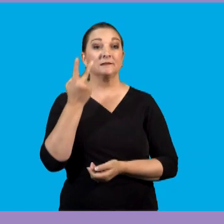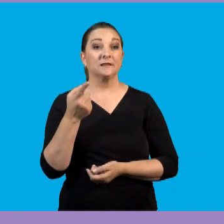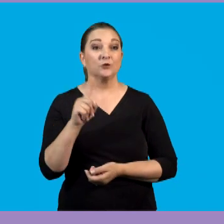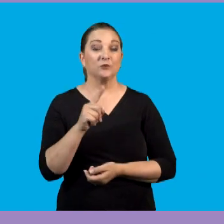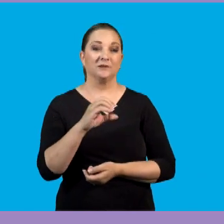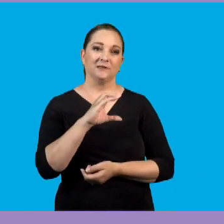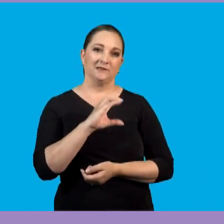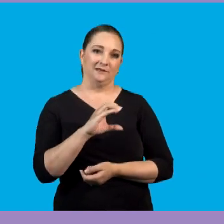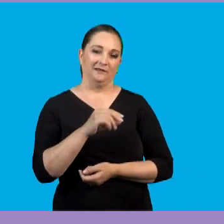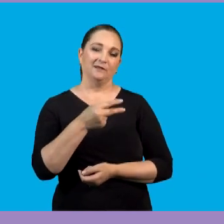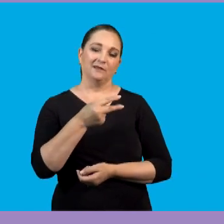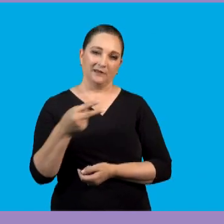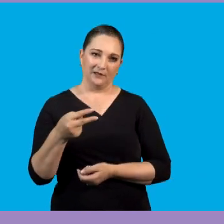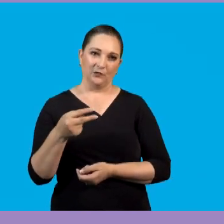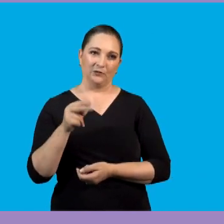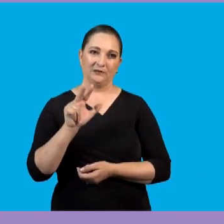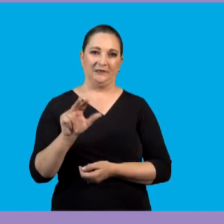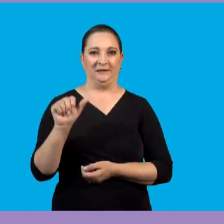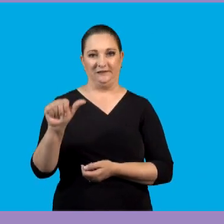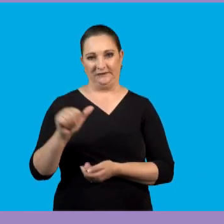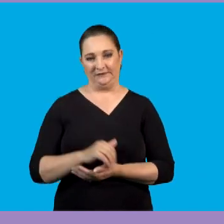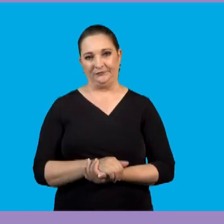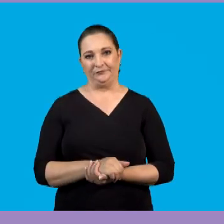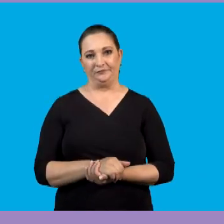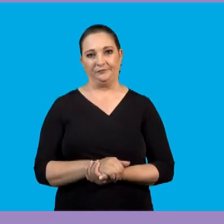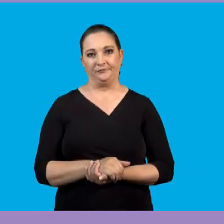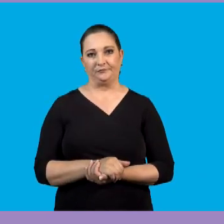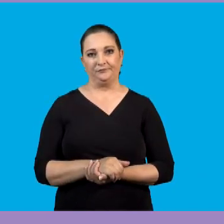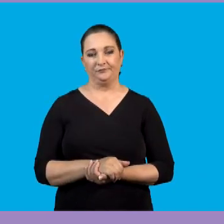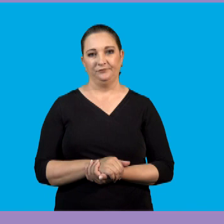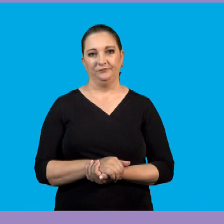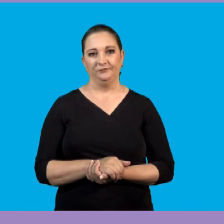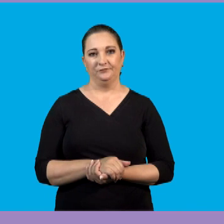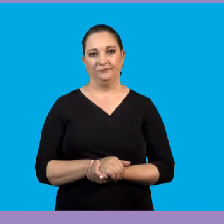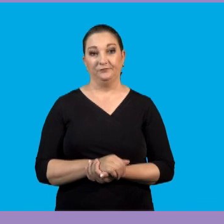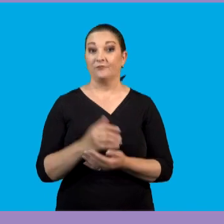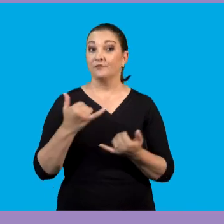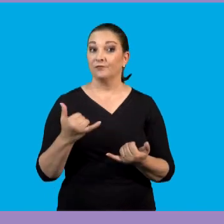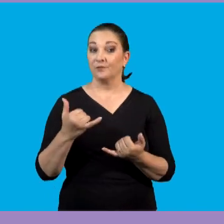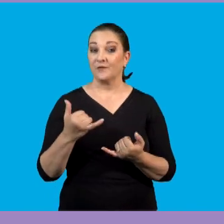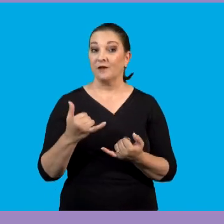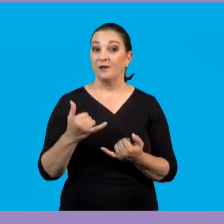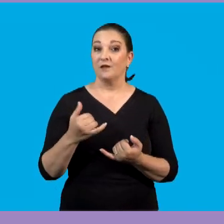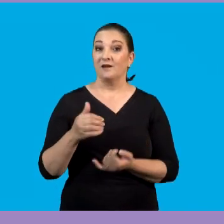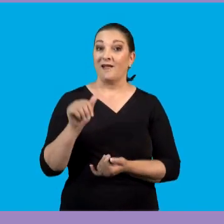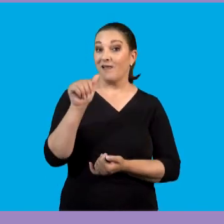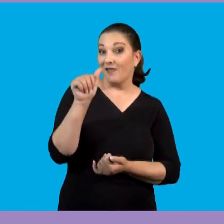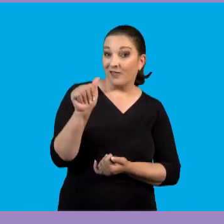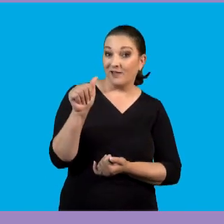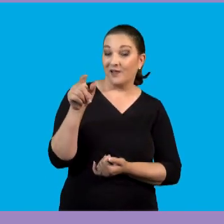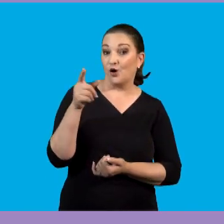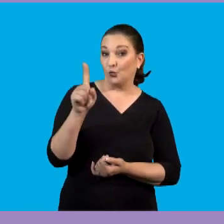can see that angle C is equals to 86 degrees. So what is the value of angle A